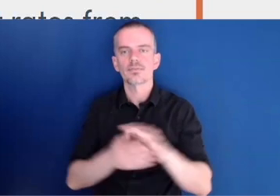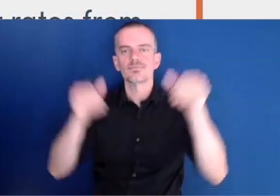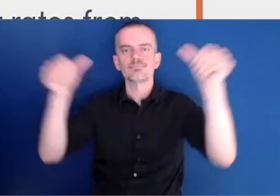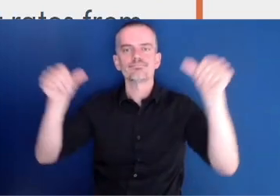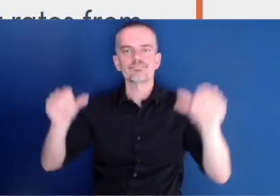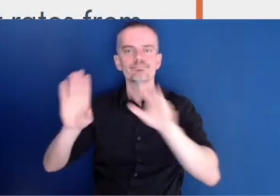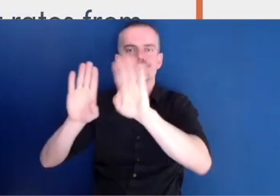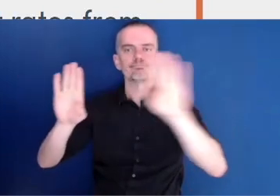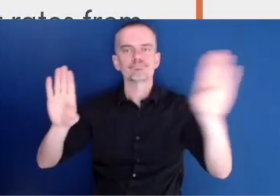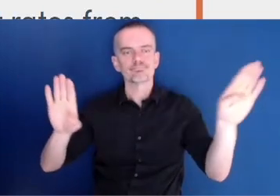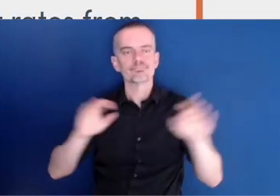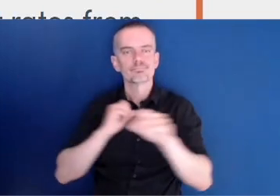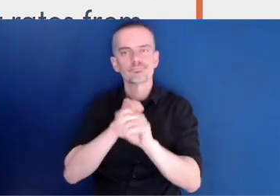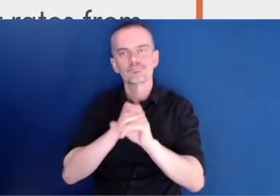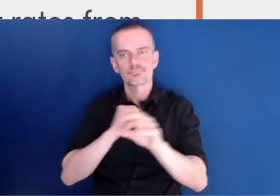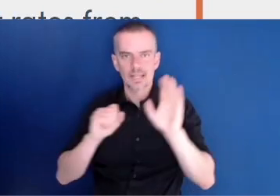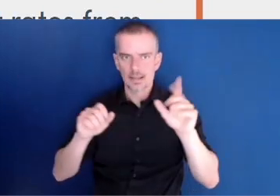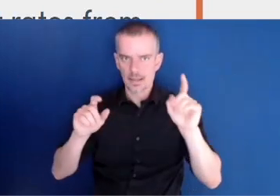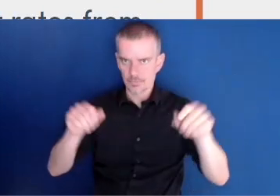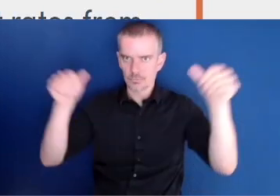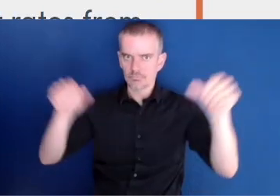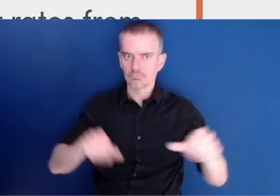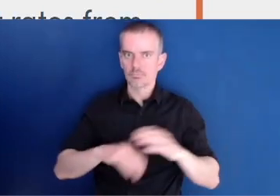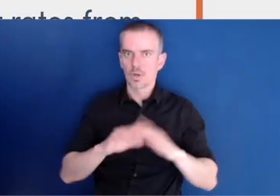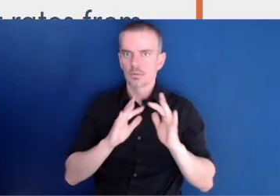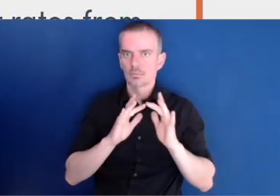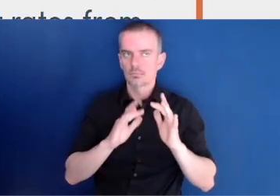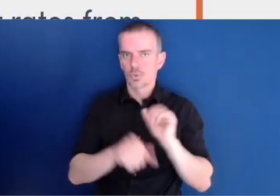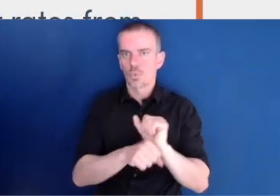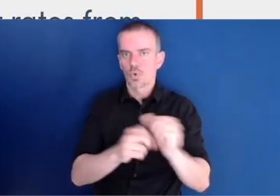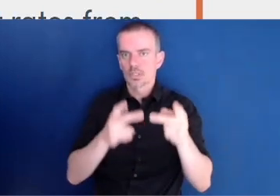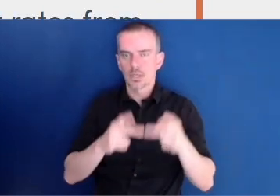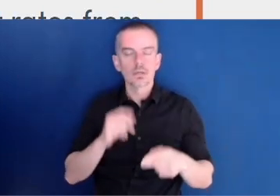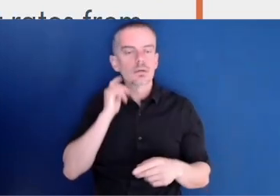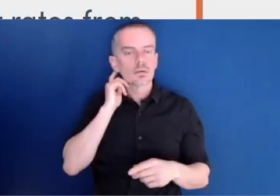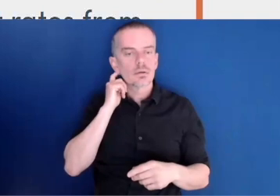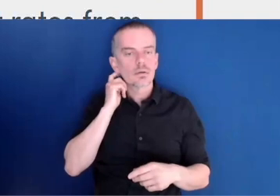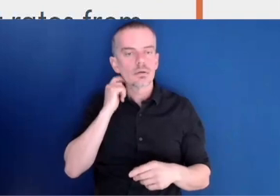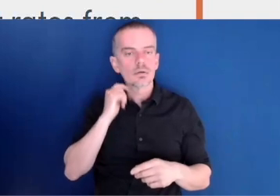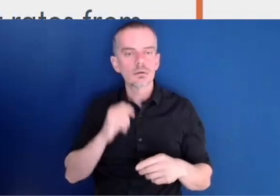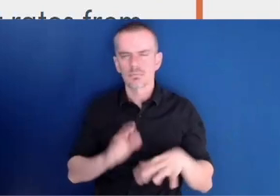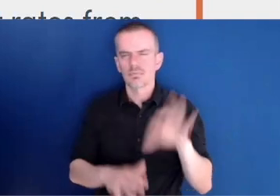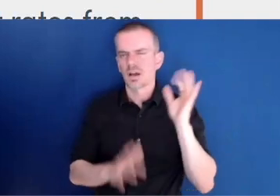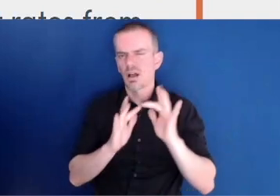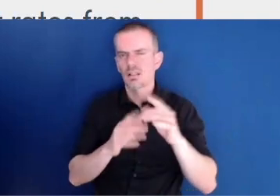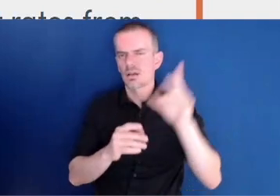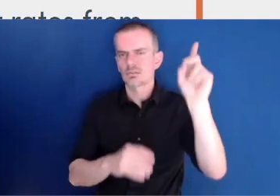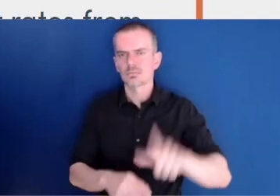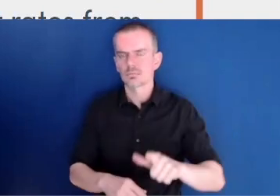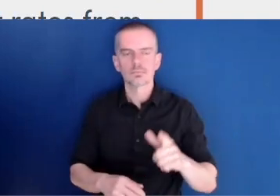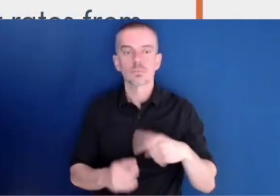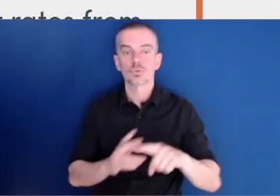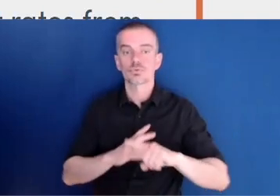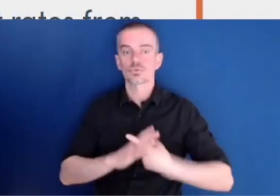site, that you can download online. When you're starting your contract, they should also provide